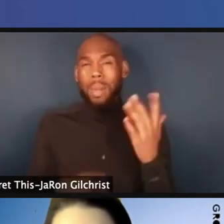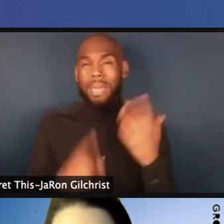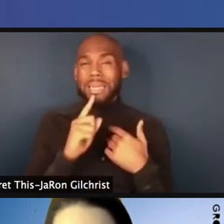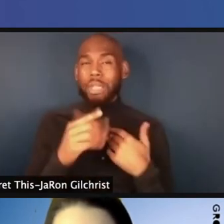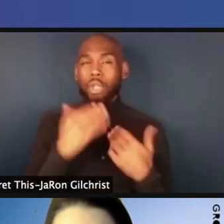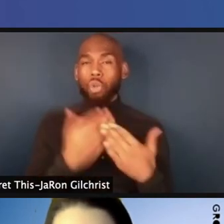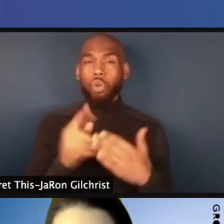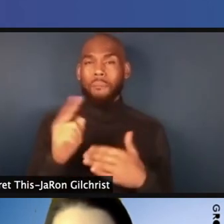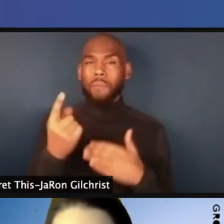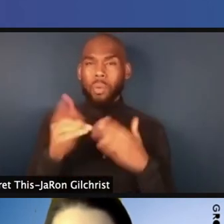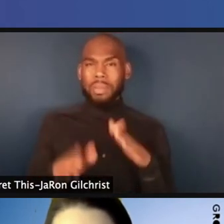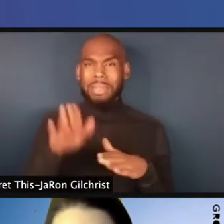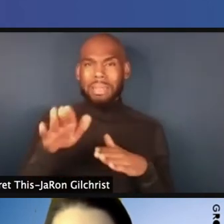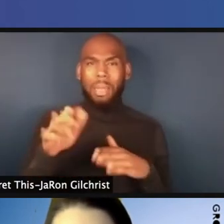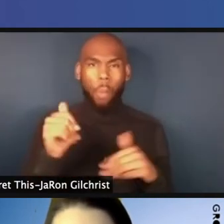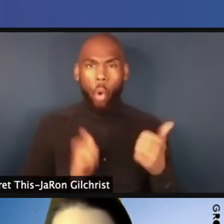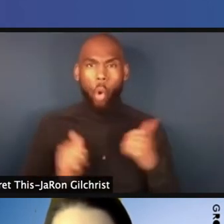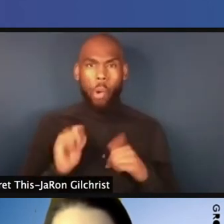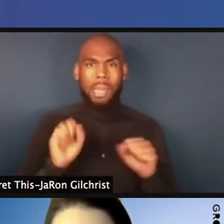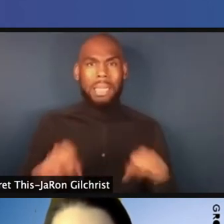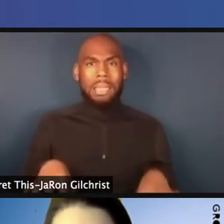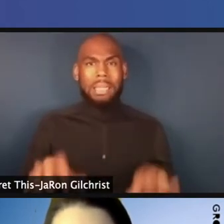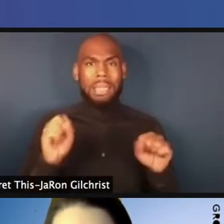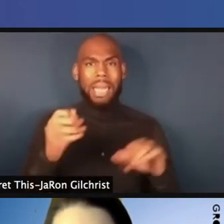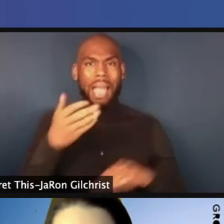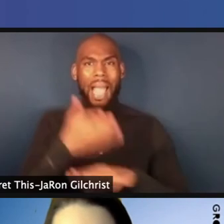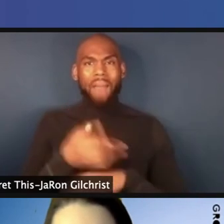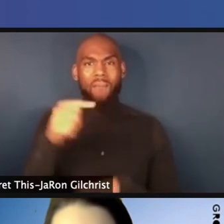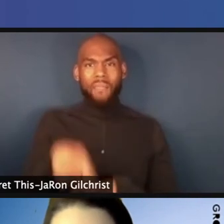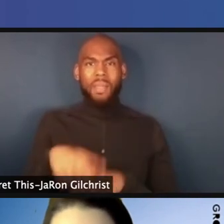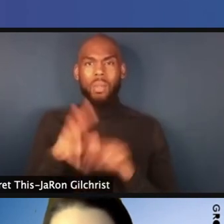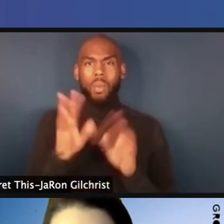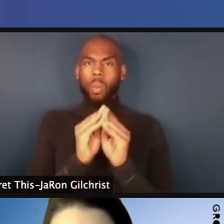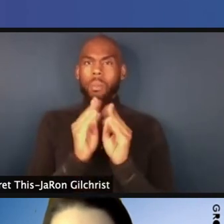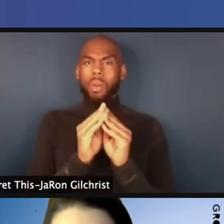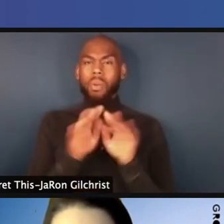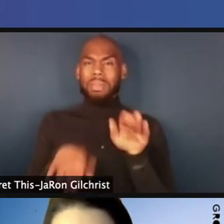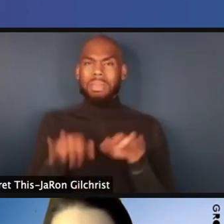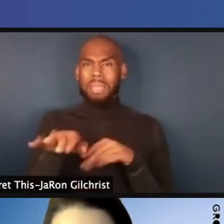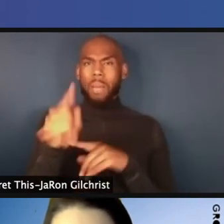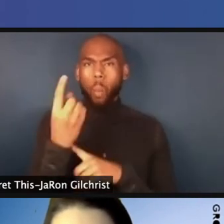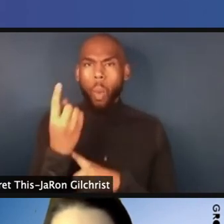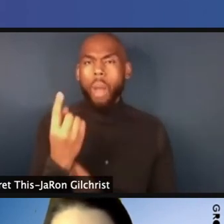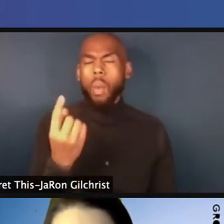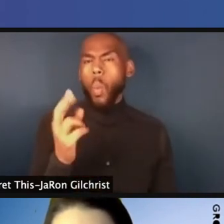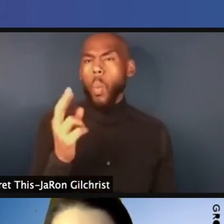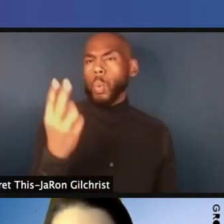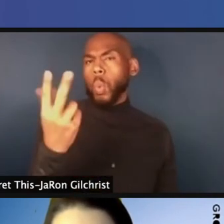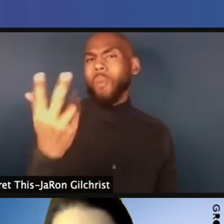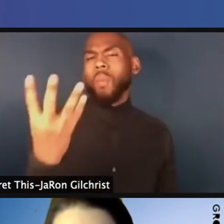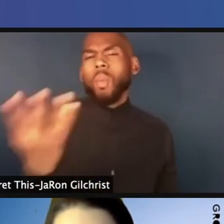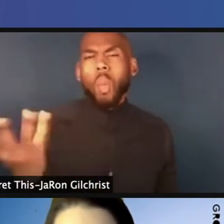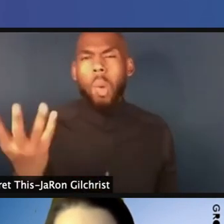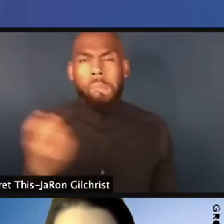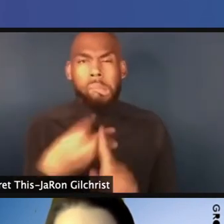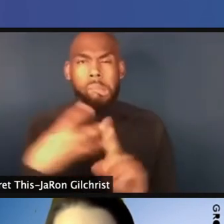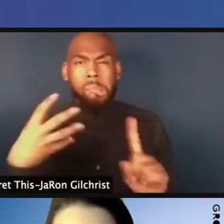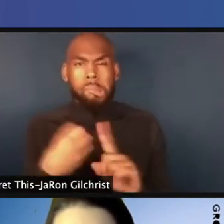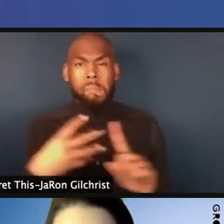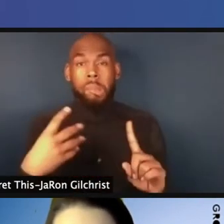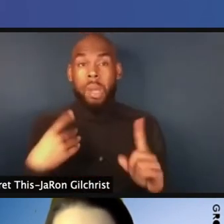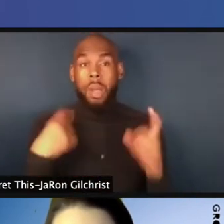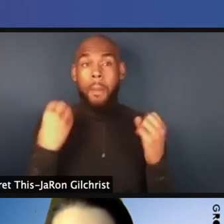that artists can take after this webinar? Like, what is step one, or at least a couple of step ones? It sounds like there are a lot of different places to